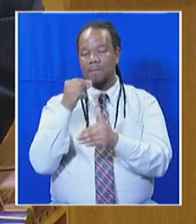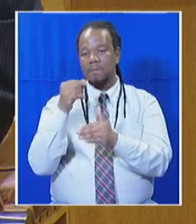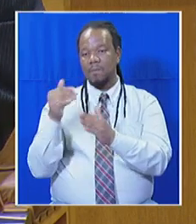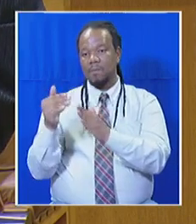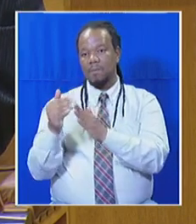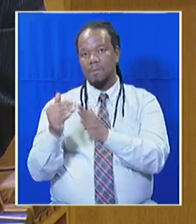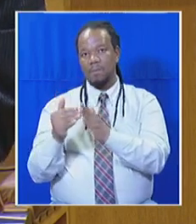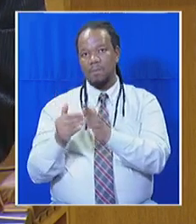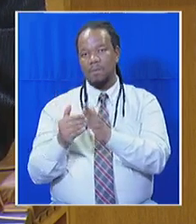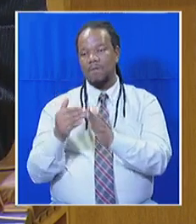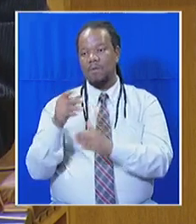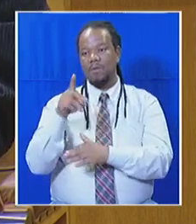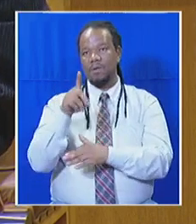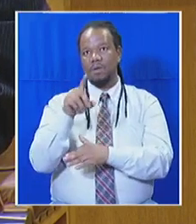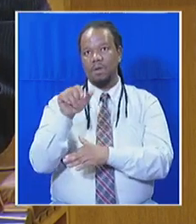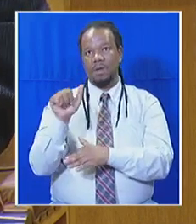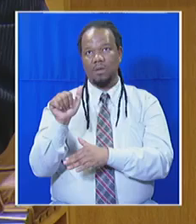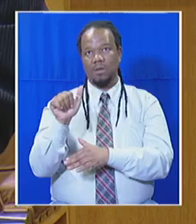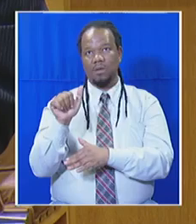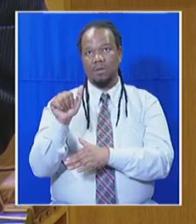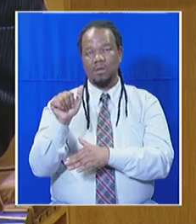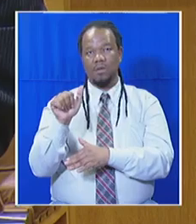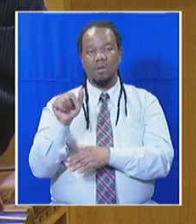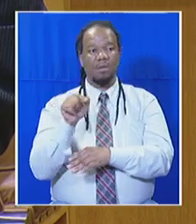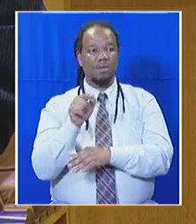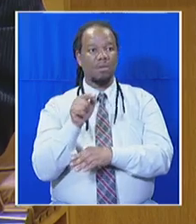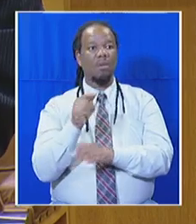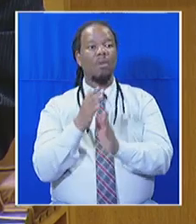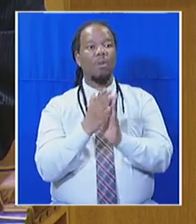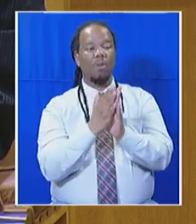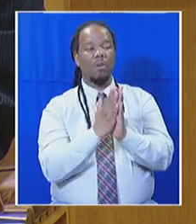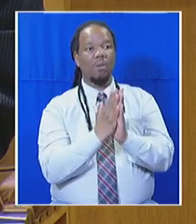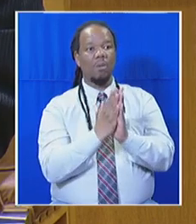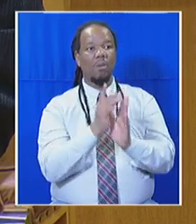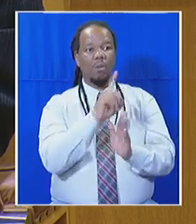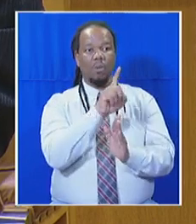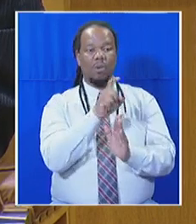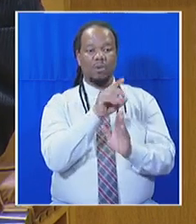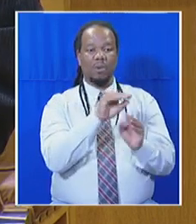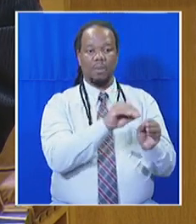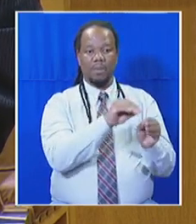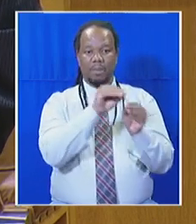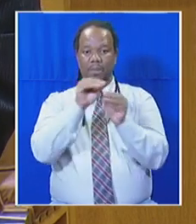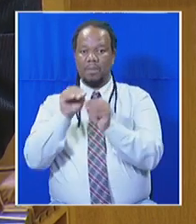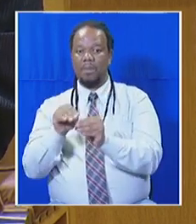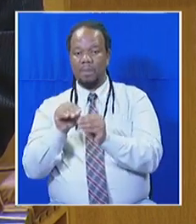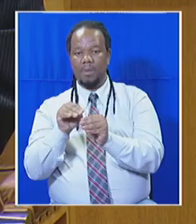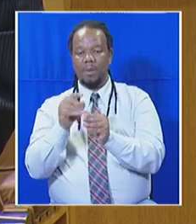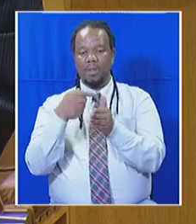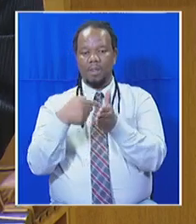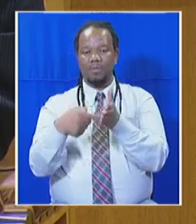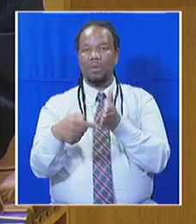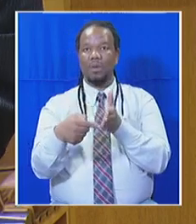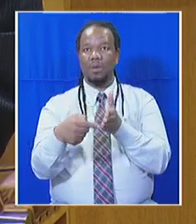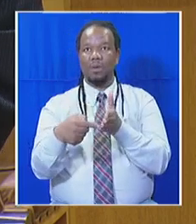for the Democratic Alliance are, to request that those questions stand over to a question day next week, and that